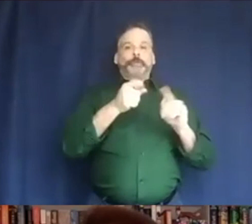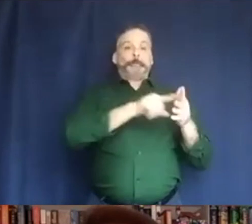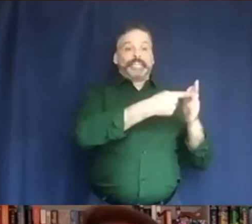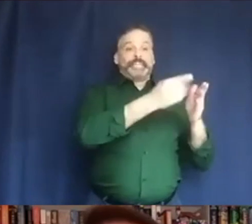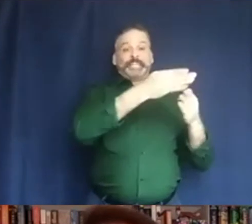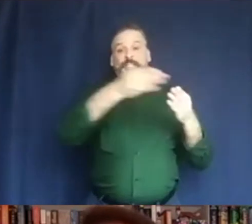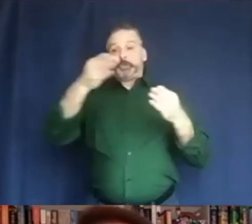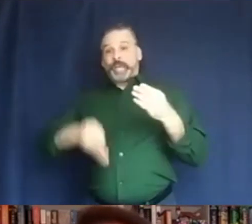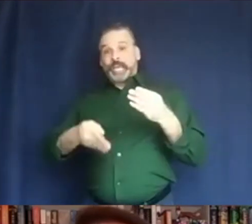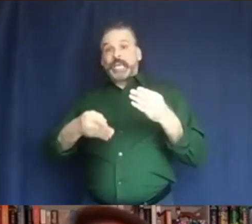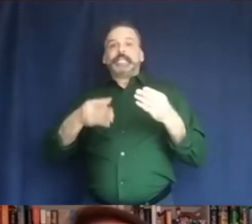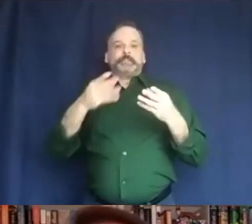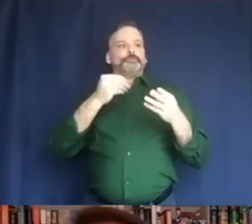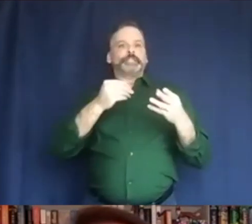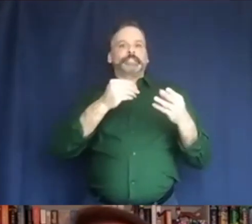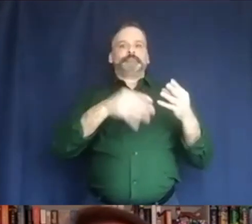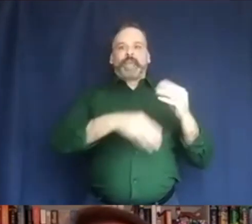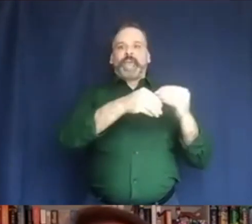everything in. So